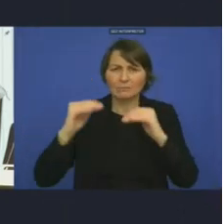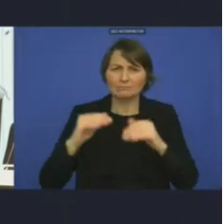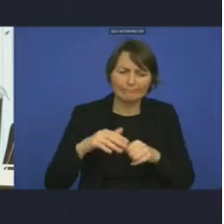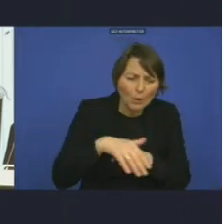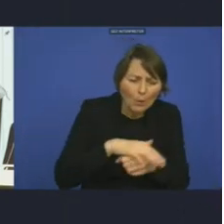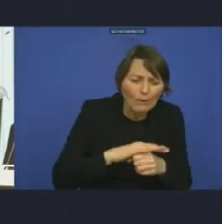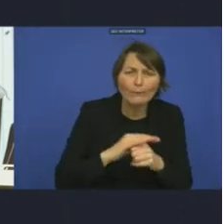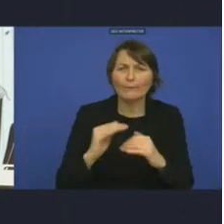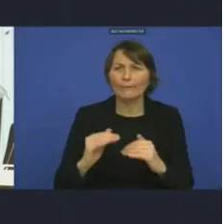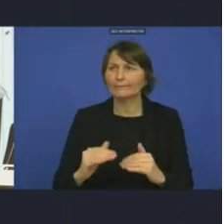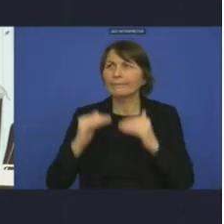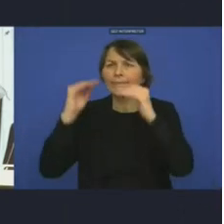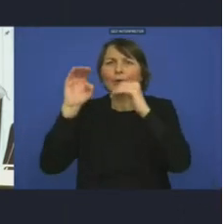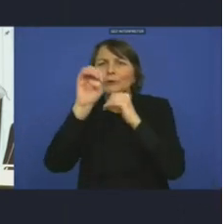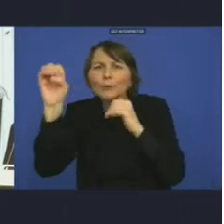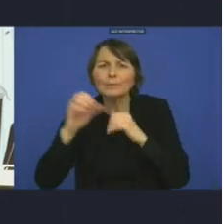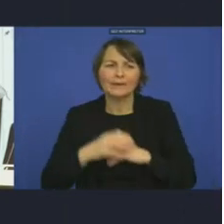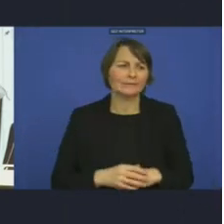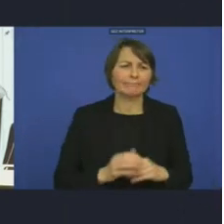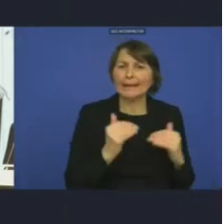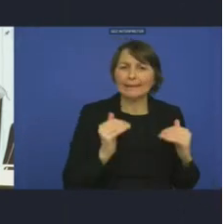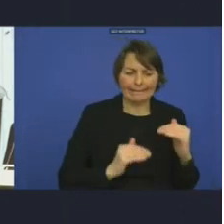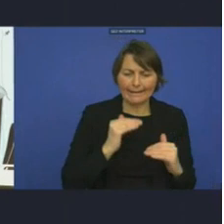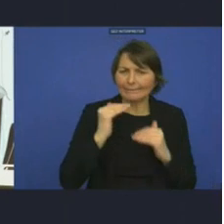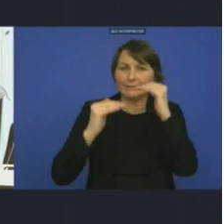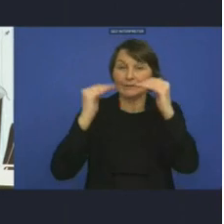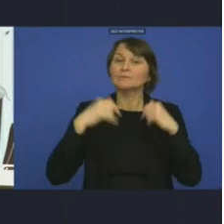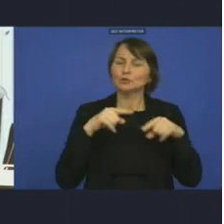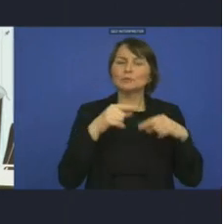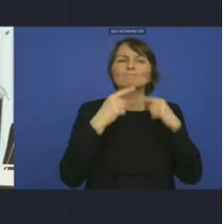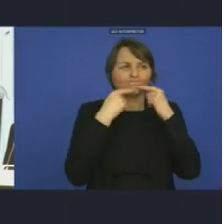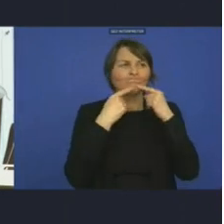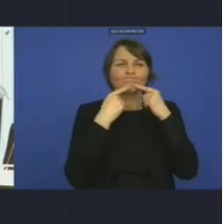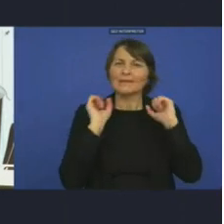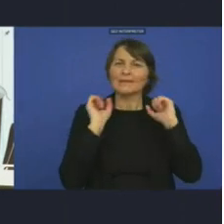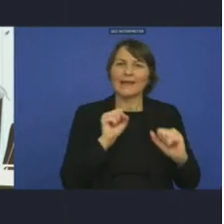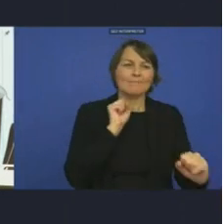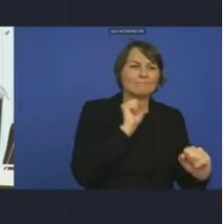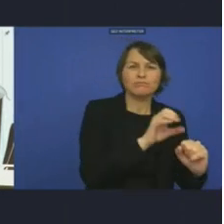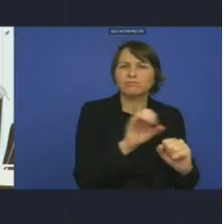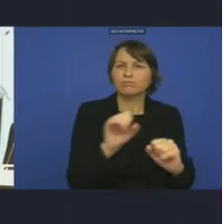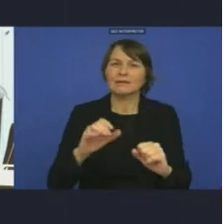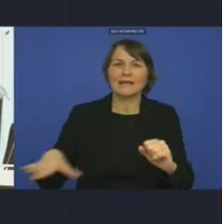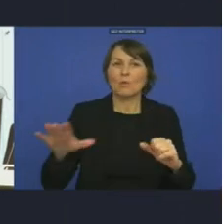believe that there is a sort of a need to be spread in each community, and everyone